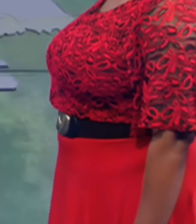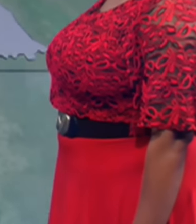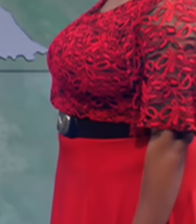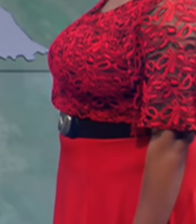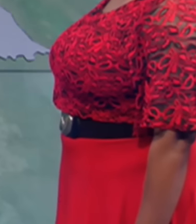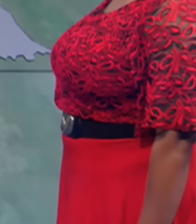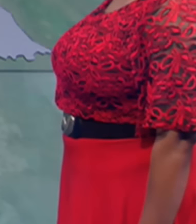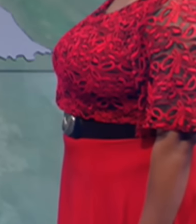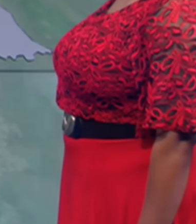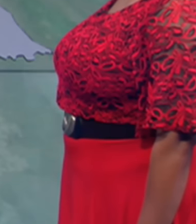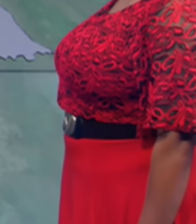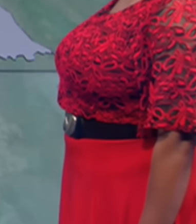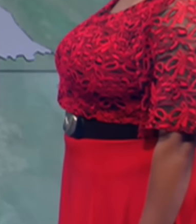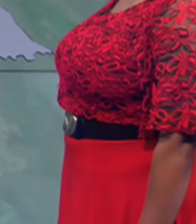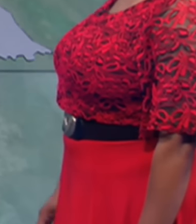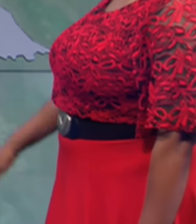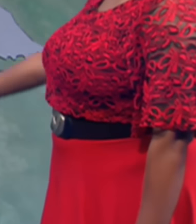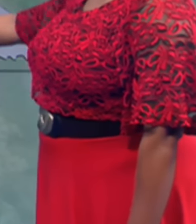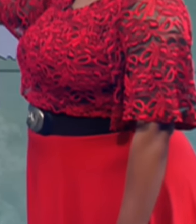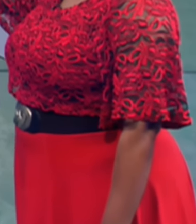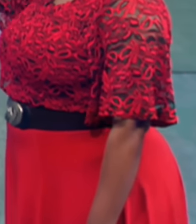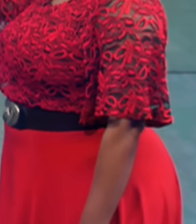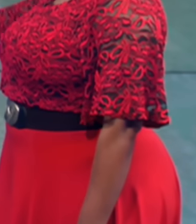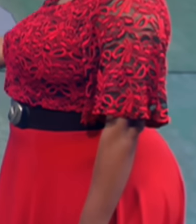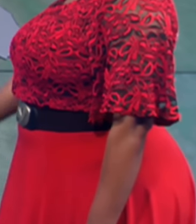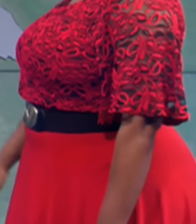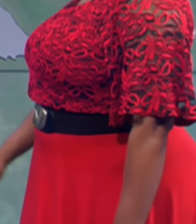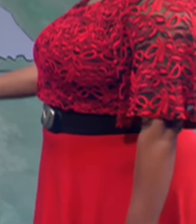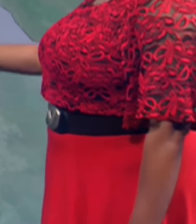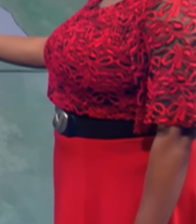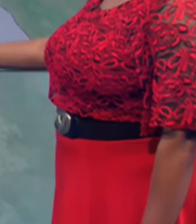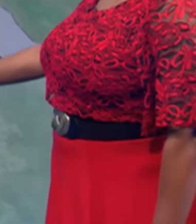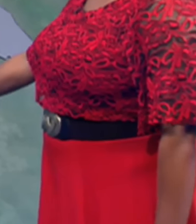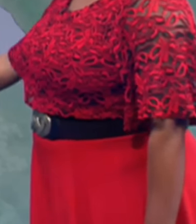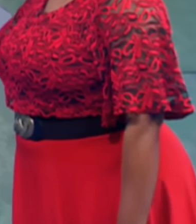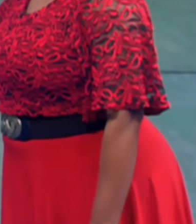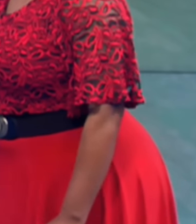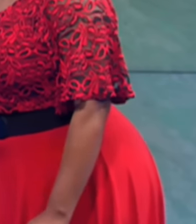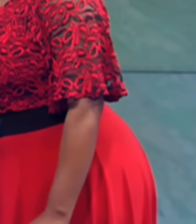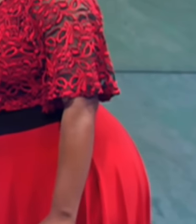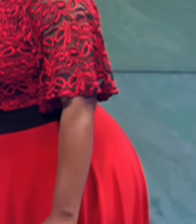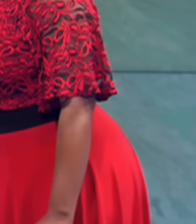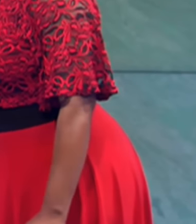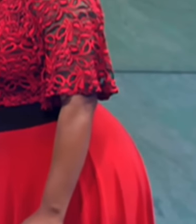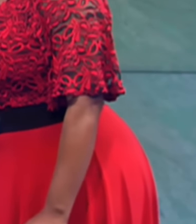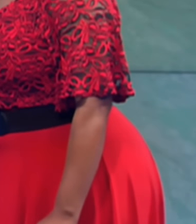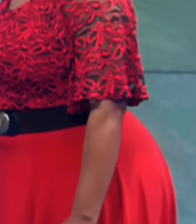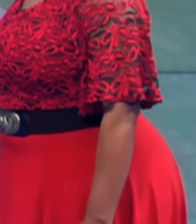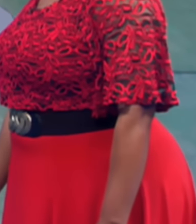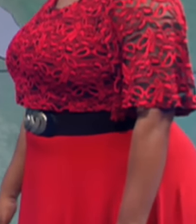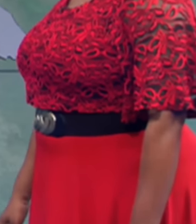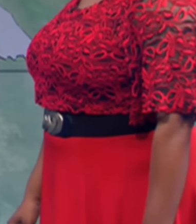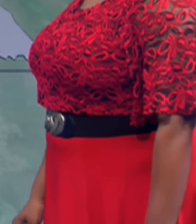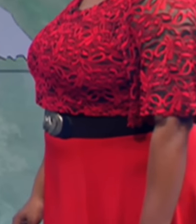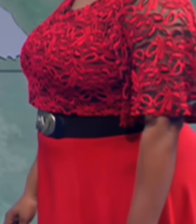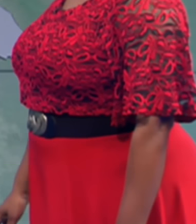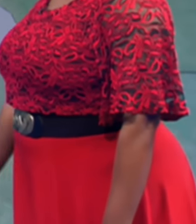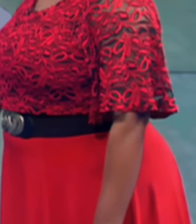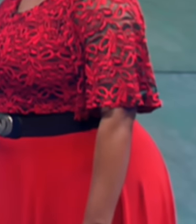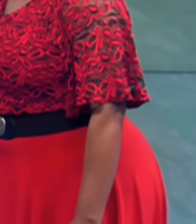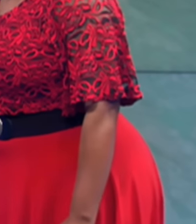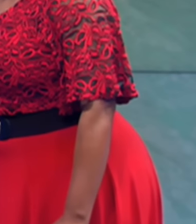le gona dipula tše la re boletseng ka tšona re bona di sa le gona Mosina go tla be go ntše gone dipula le tšwile ka marong ge re tsena gona Polokwane le gona Seshego go tla be go ntše